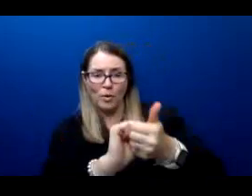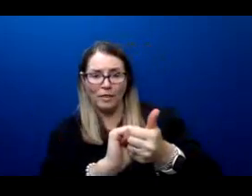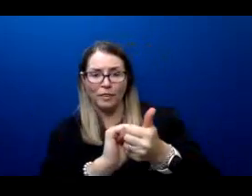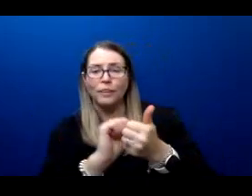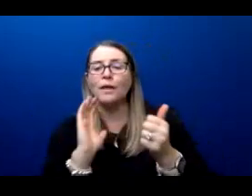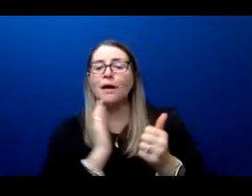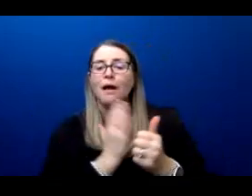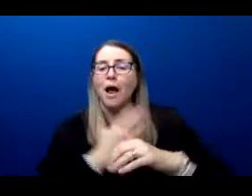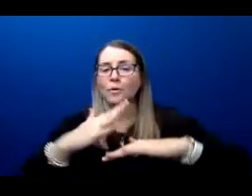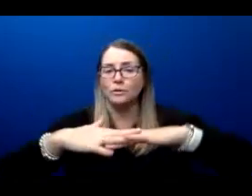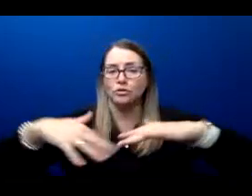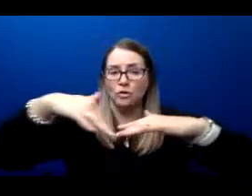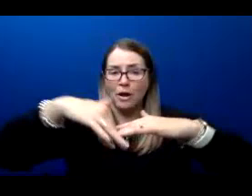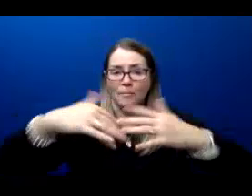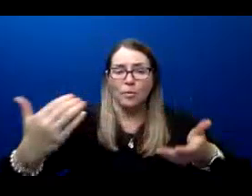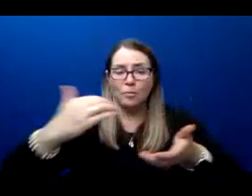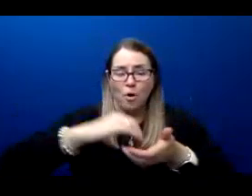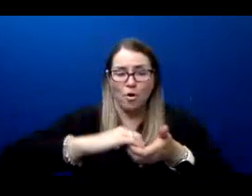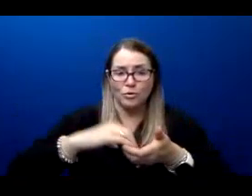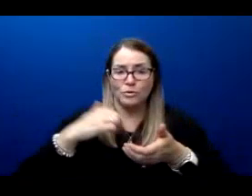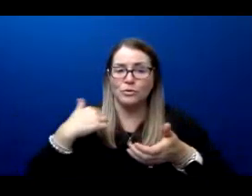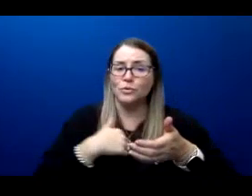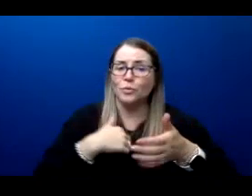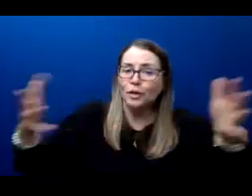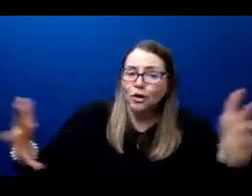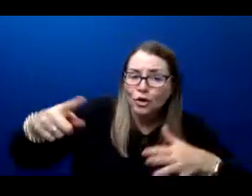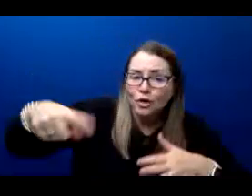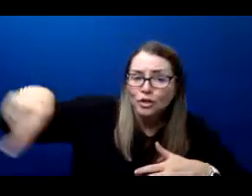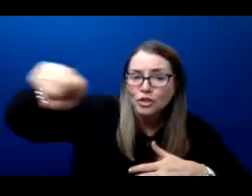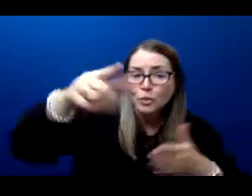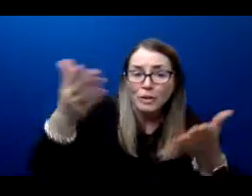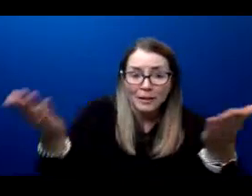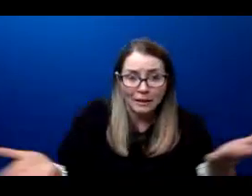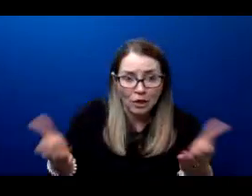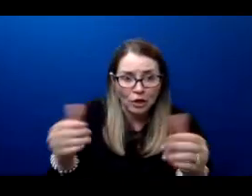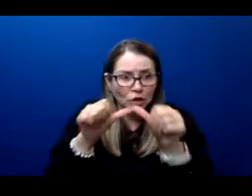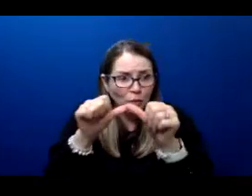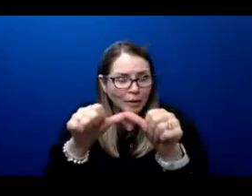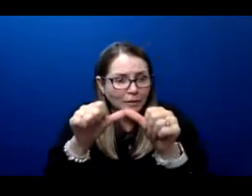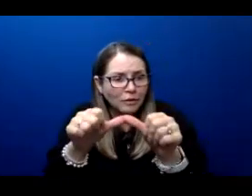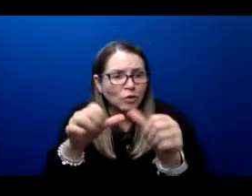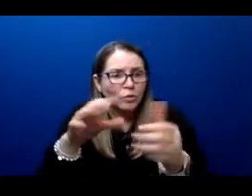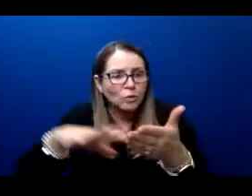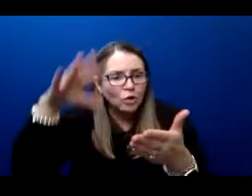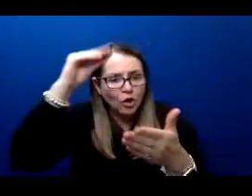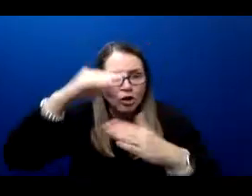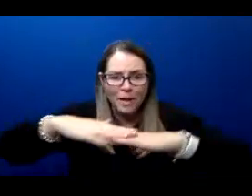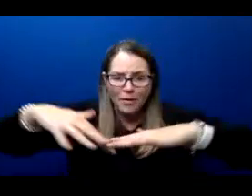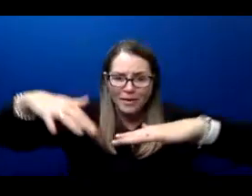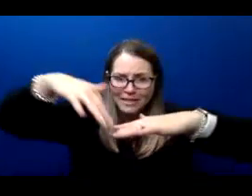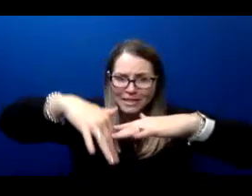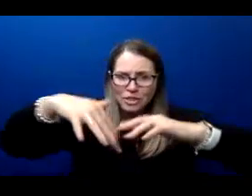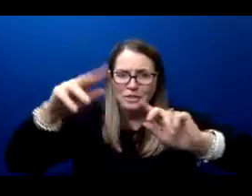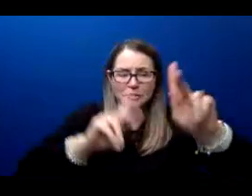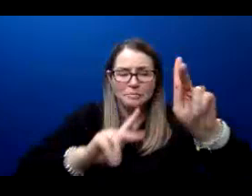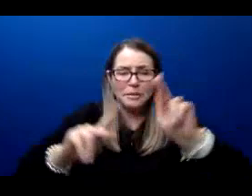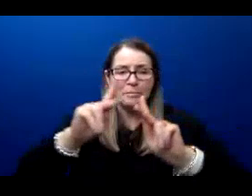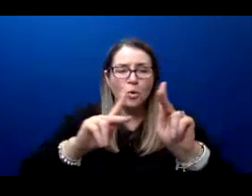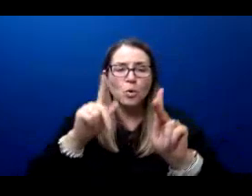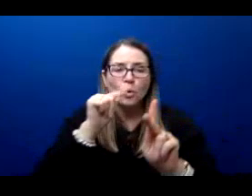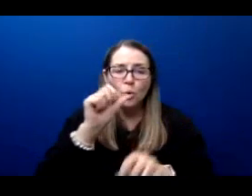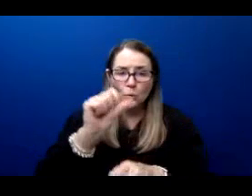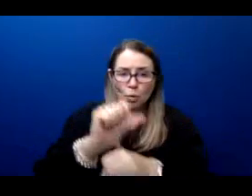encourage everyone in this space to engage in acknowledgement and continue learning about the indigenous peoples who work and live on this land since